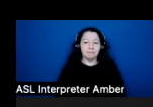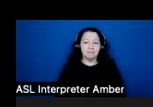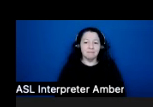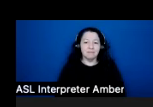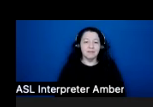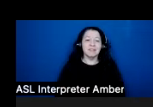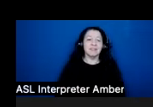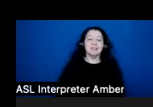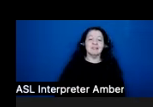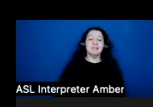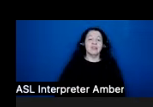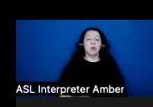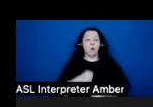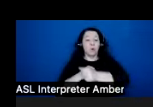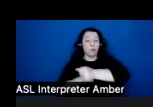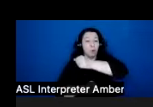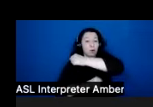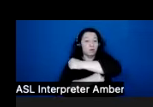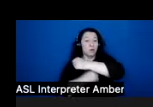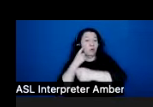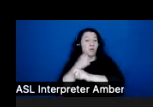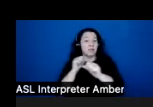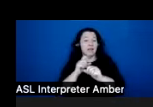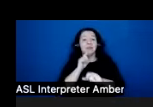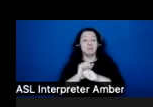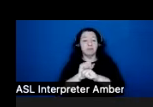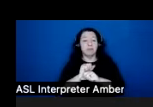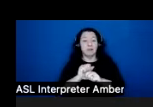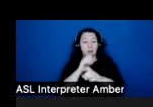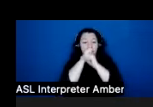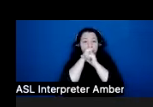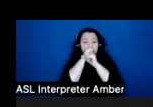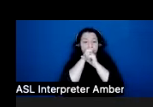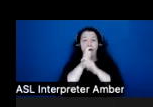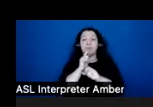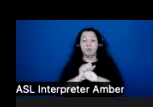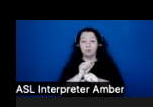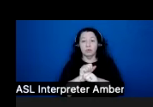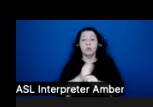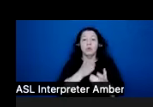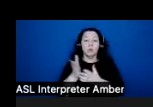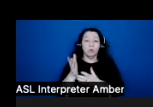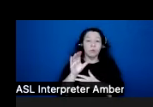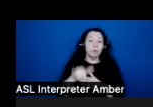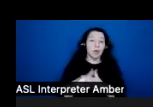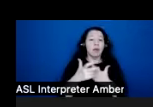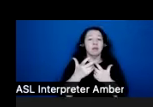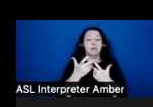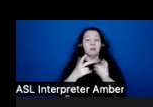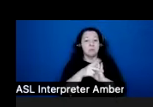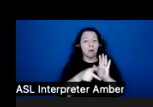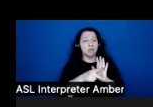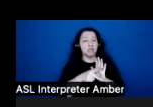Okay, so the cornerstone for safety is confidentiality. It is through our confidentiality policies that